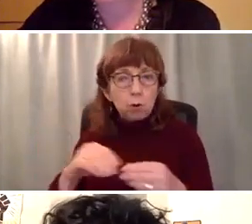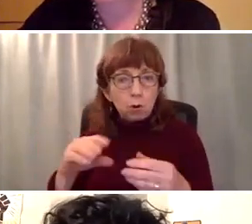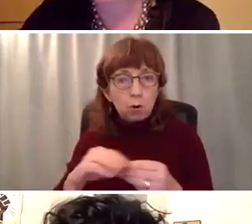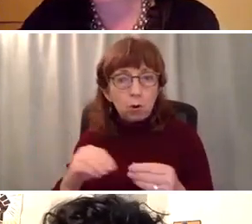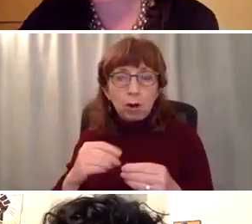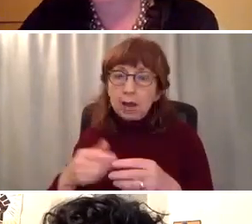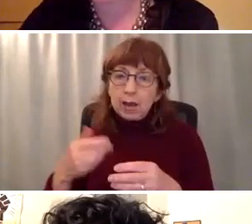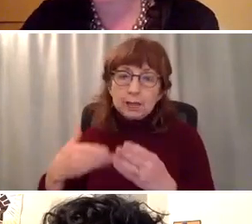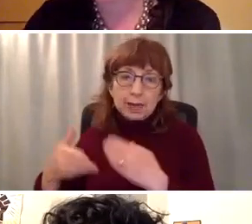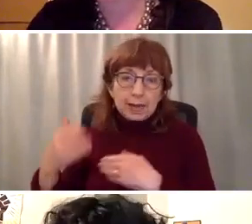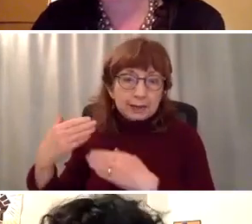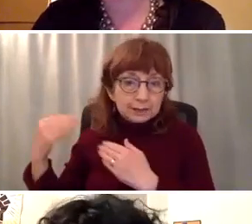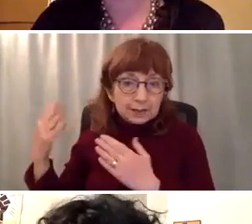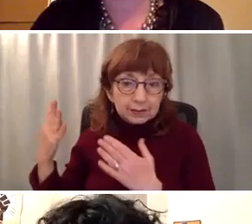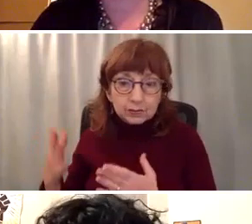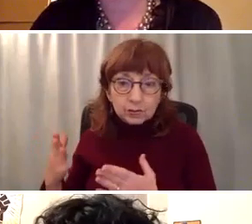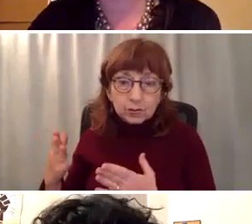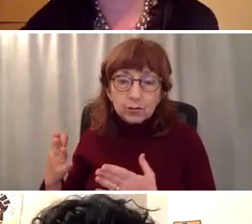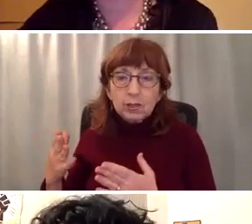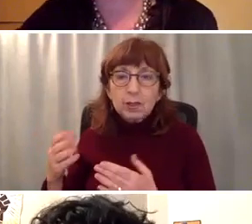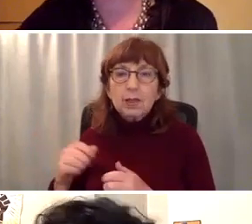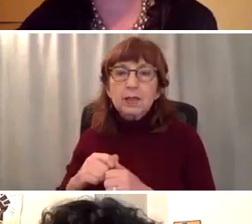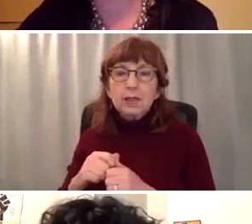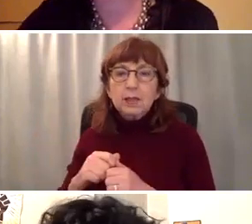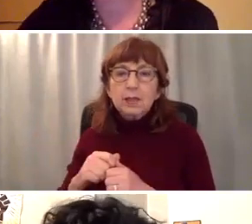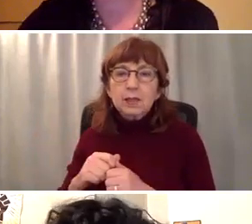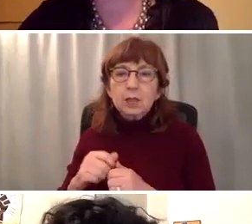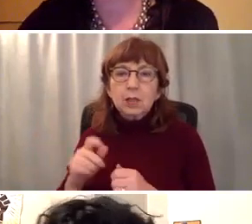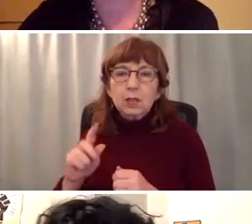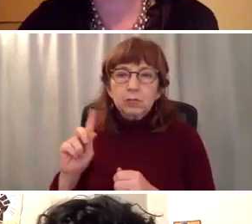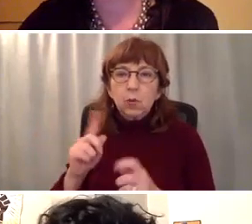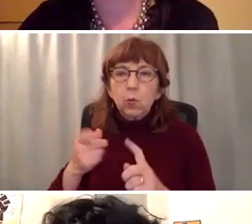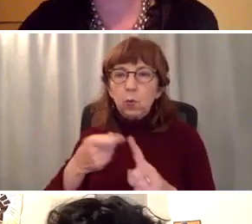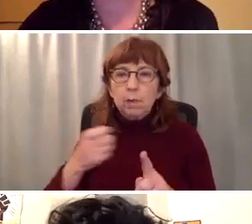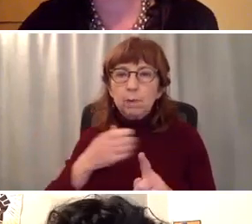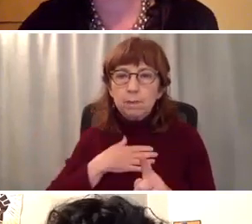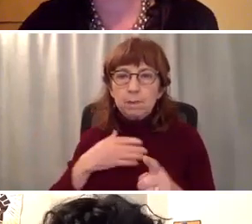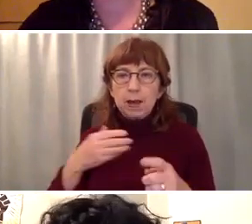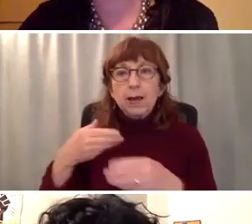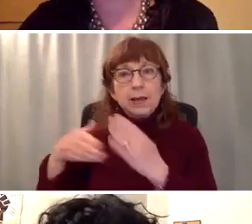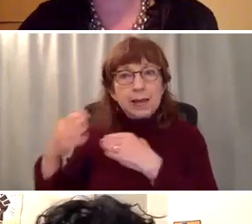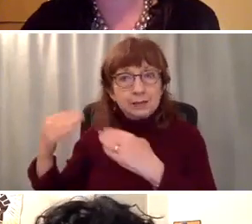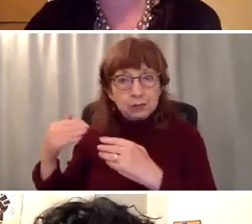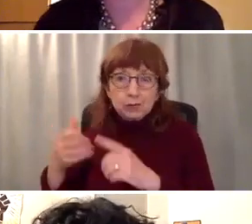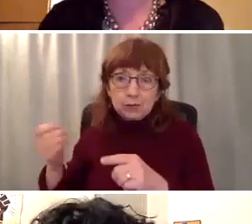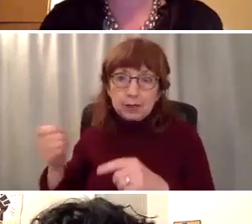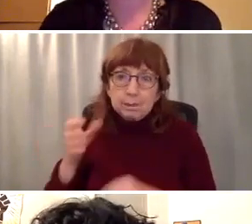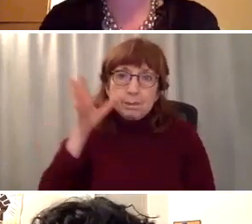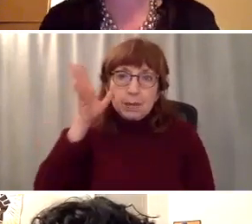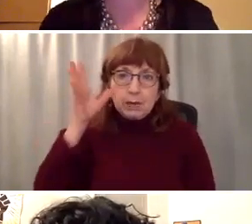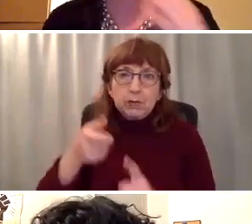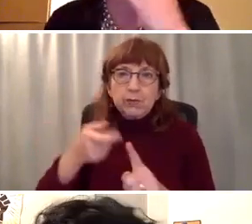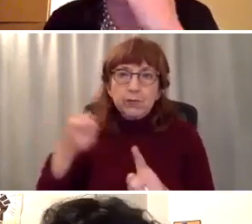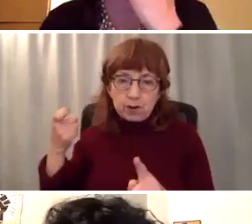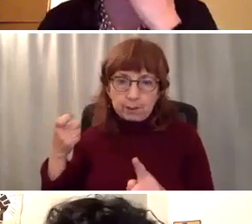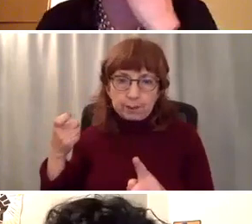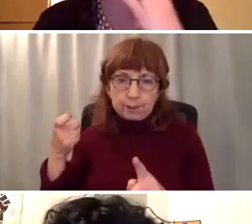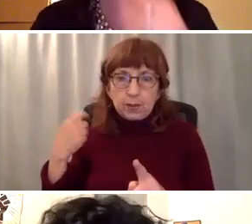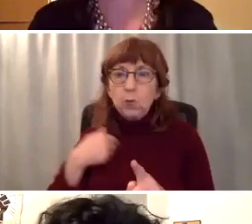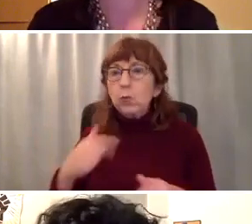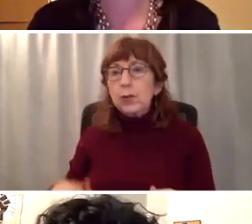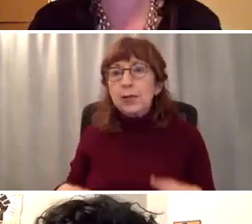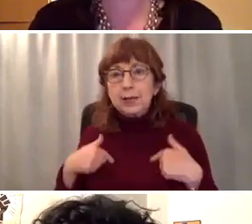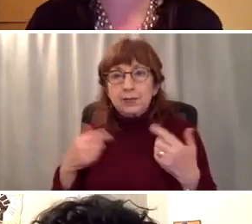ancestors, right, it starts in El Salvador, where my ancestors and my parents are from. And we live